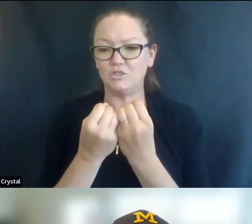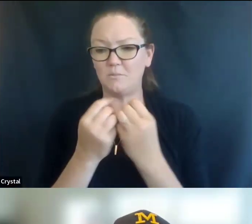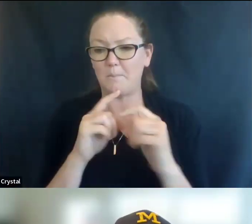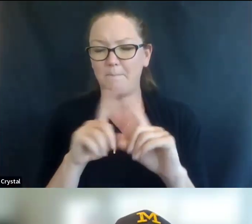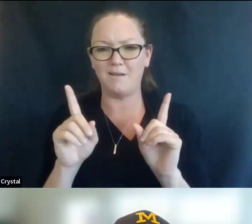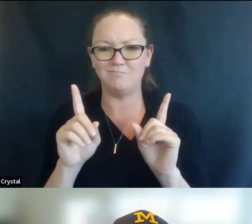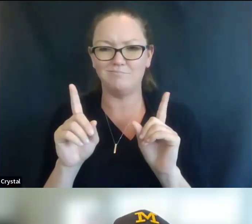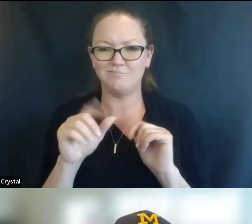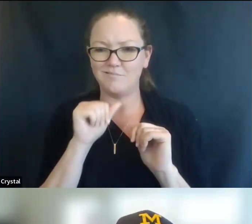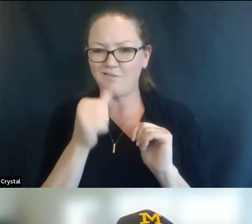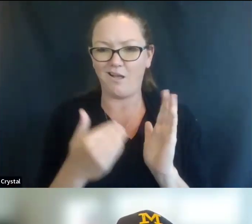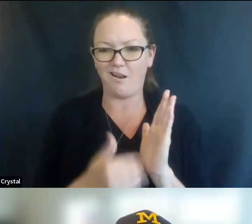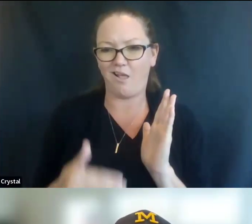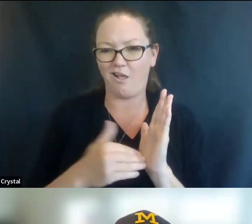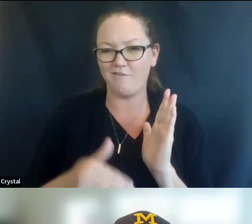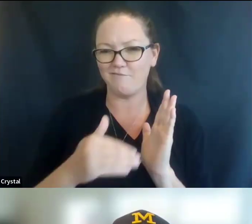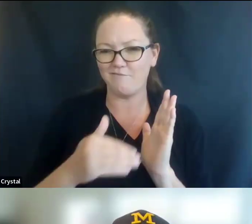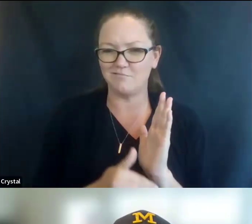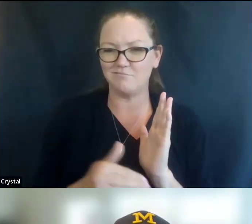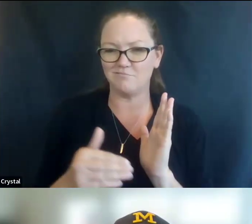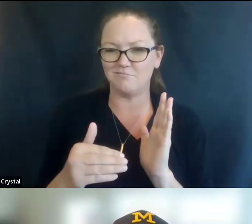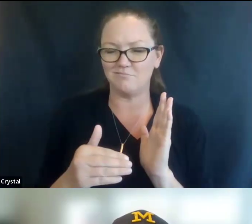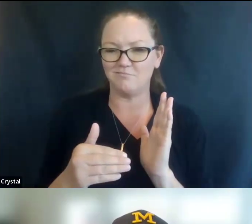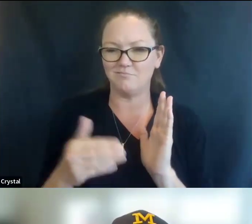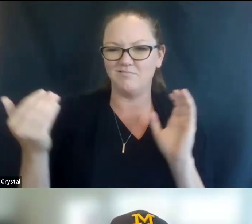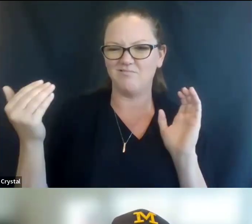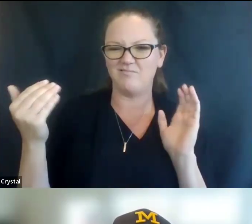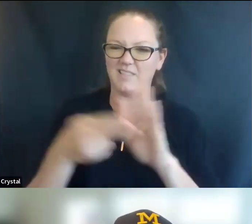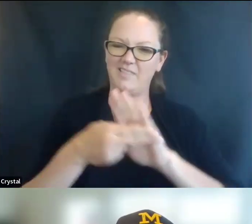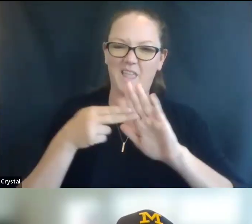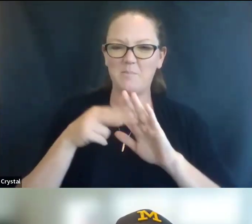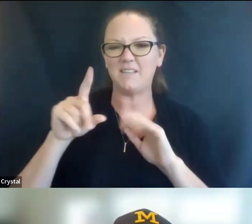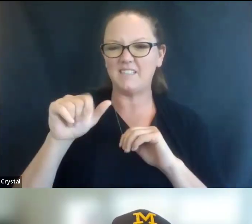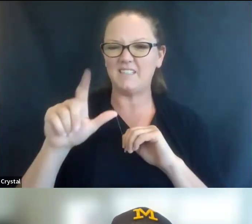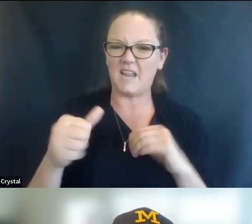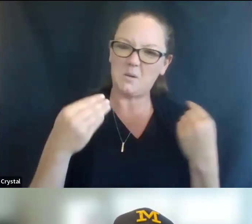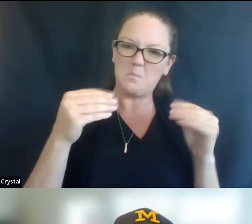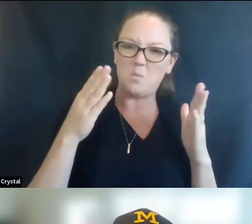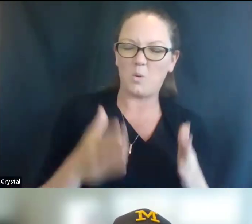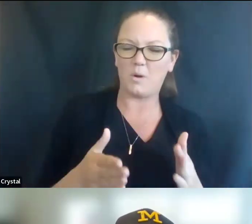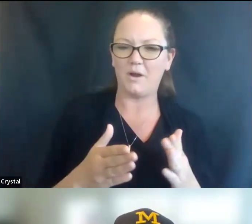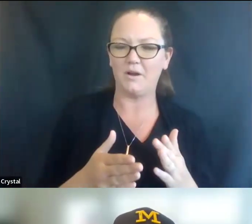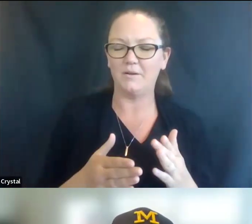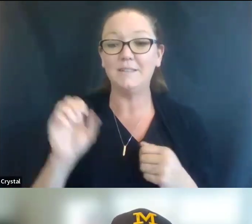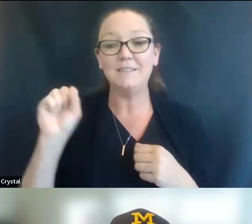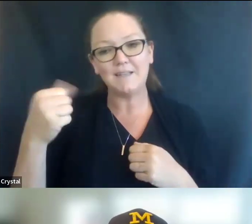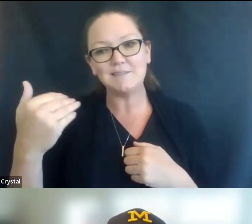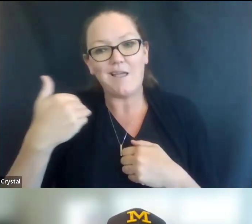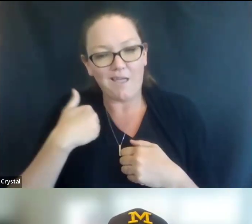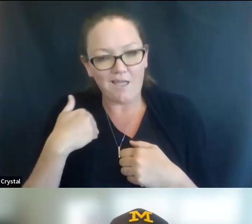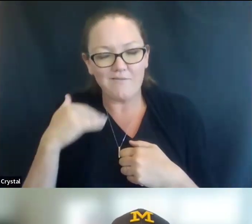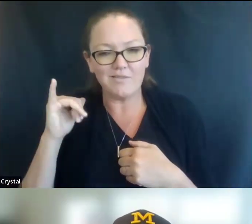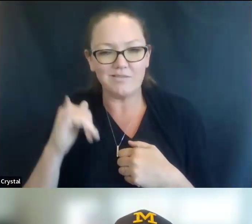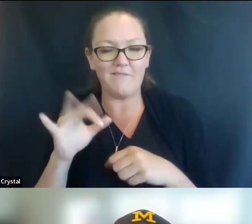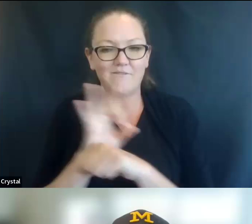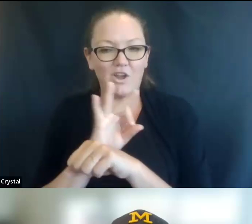not often looked at as just a data broker because they're much more than a data broker, but they are data brokering within their organization